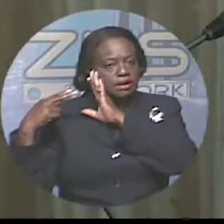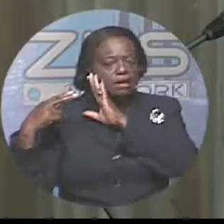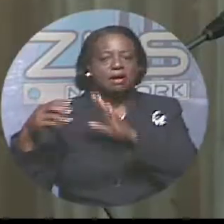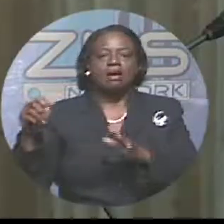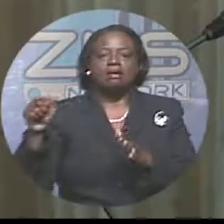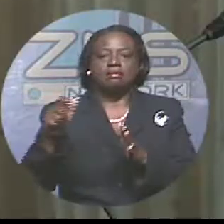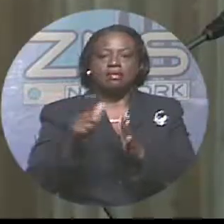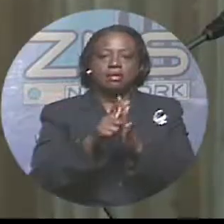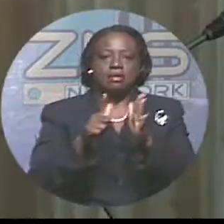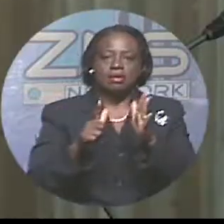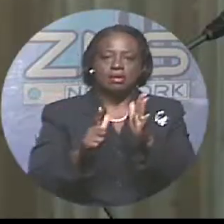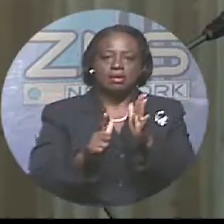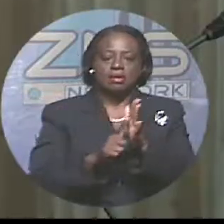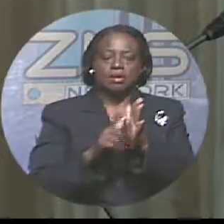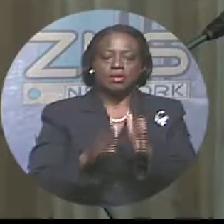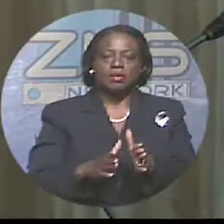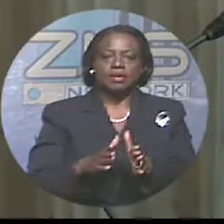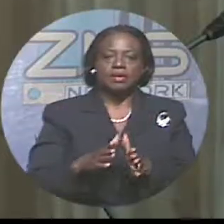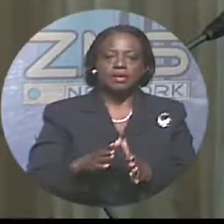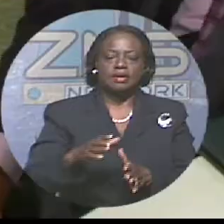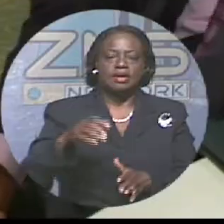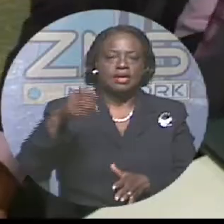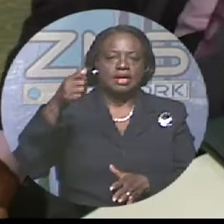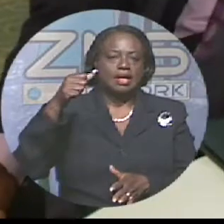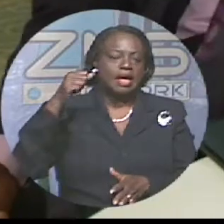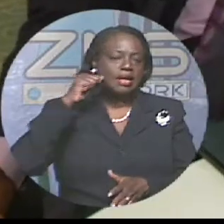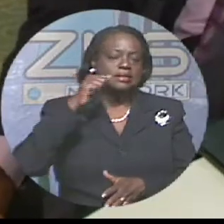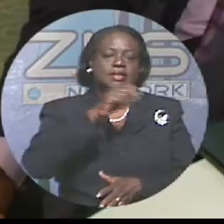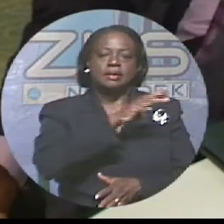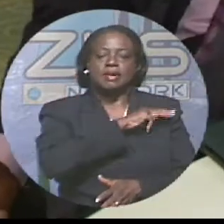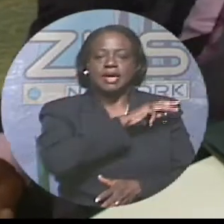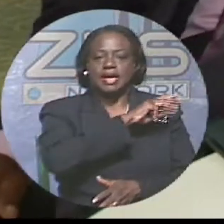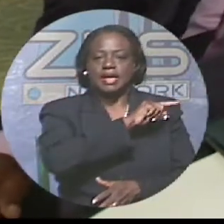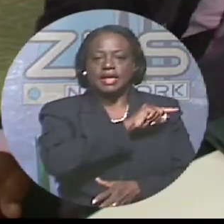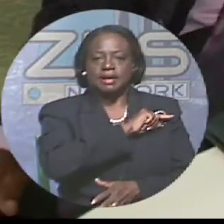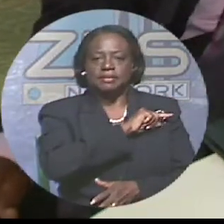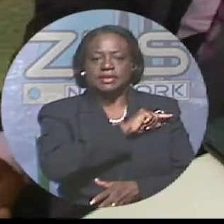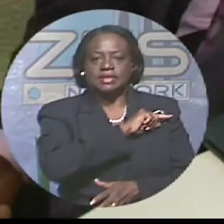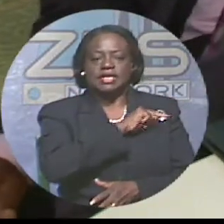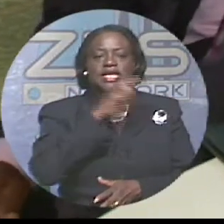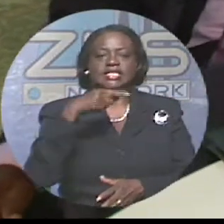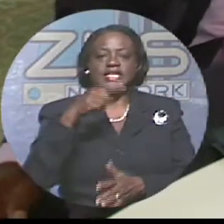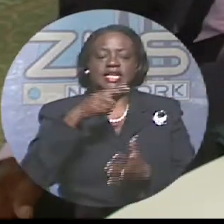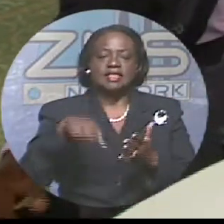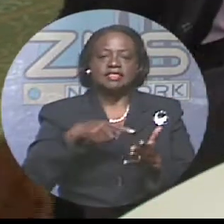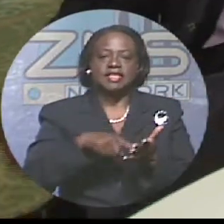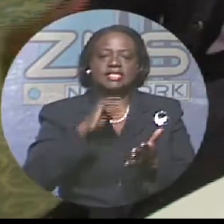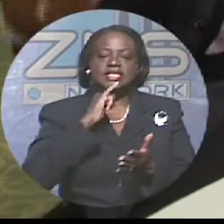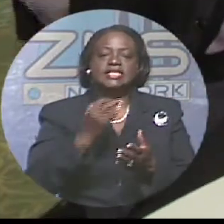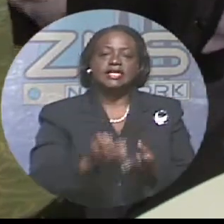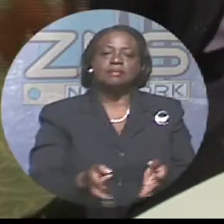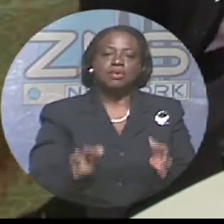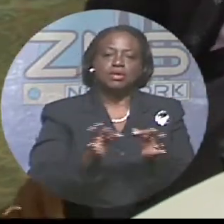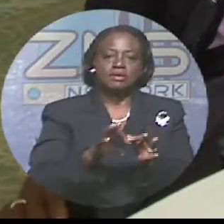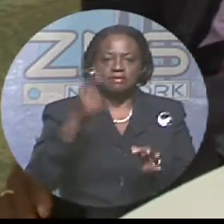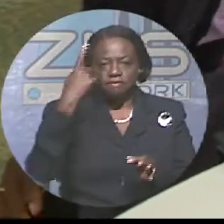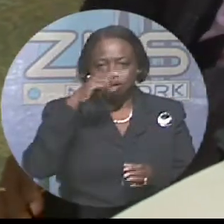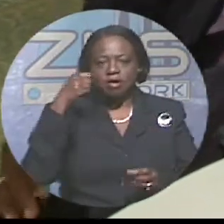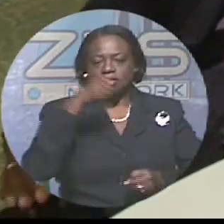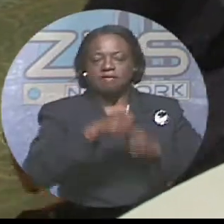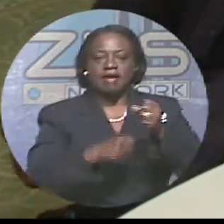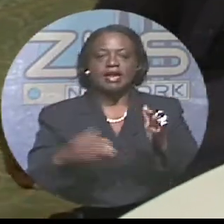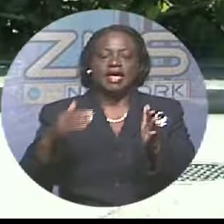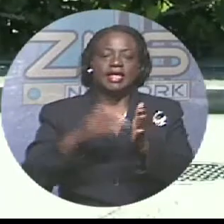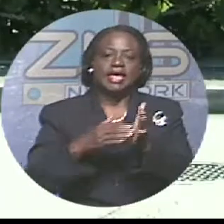and Minister of Legal Affairs, Senator the Honorable Alison Maynard Gibson, says this initiative is an important movement for the fight against crime. Maynard